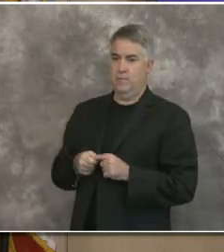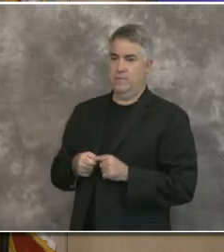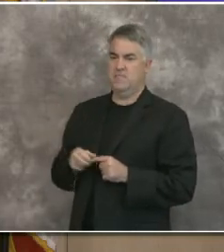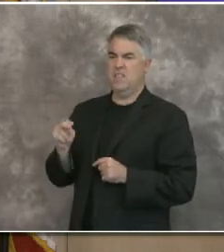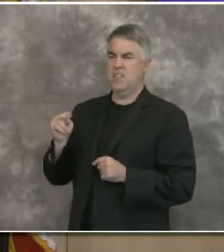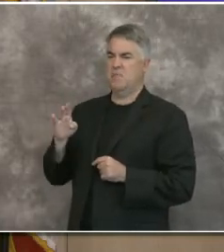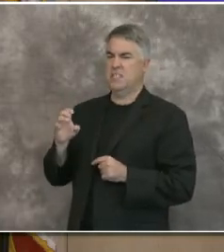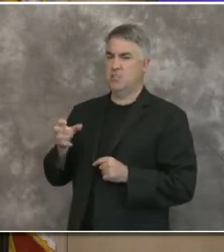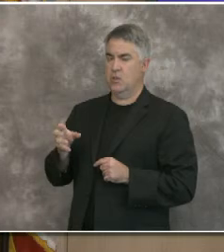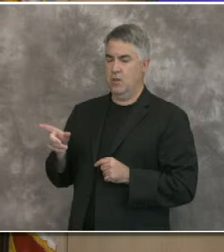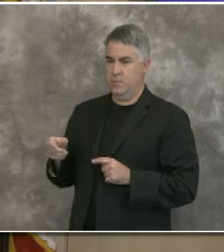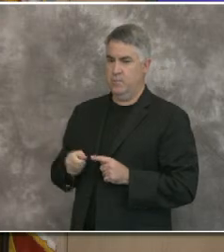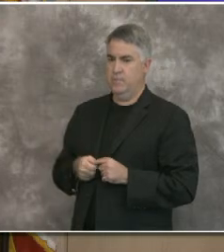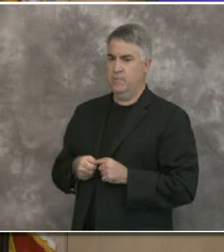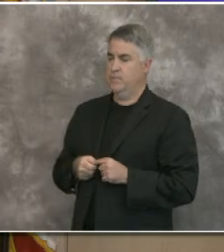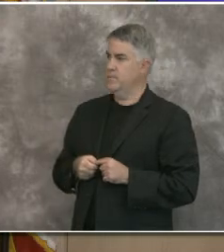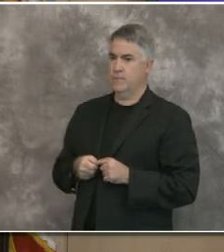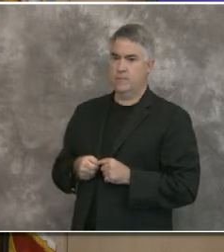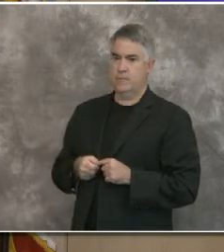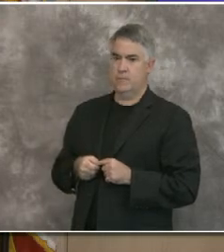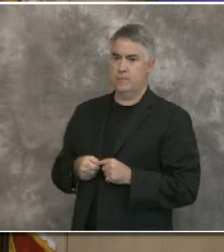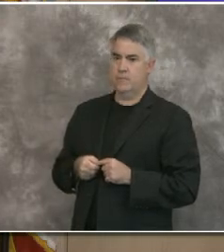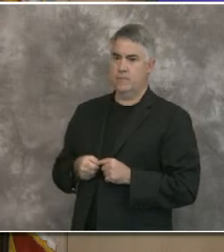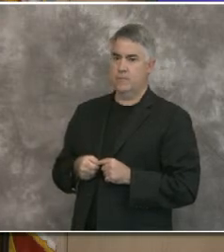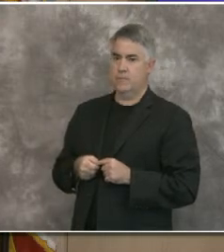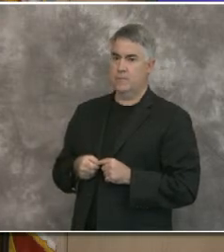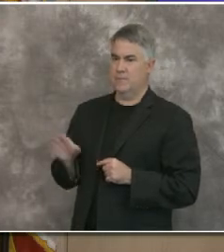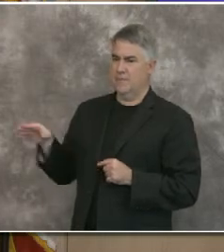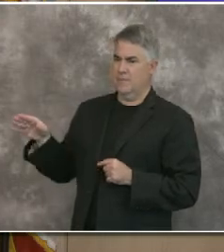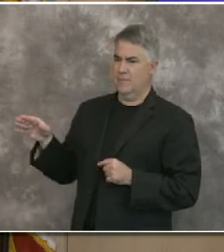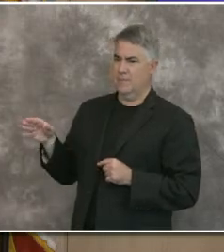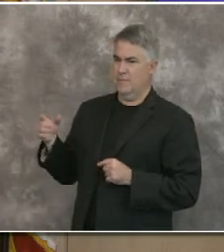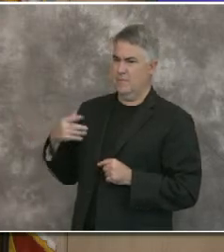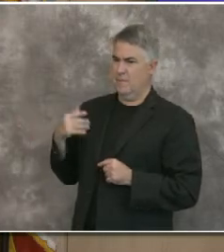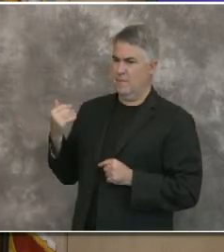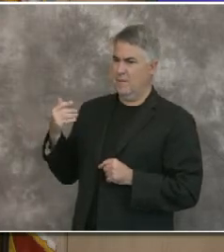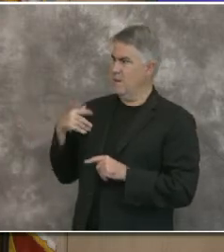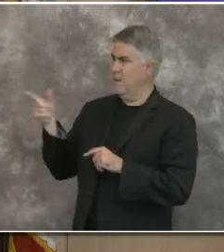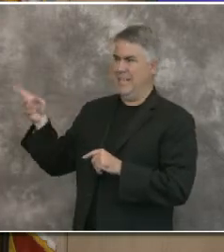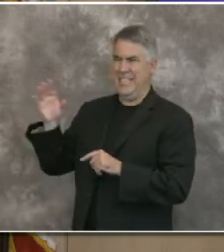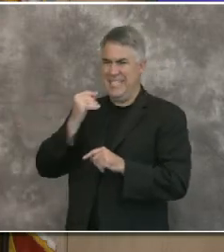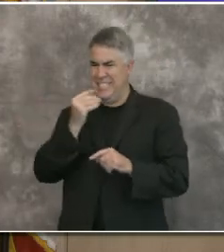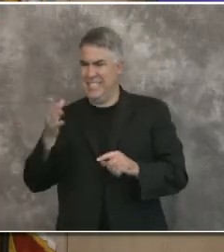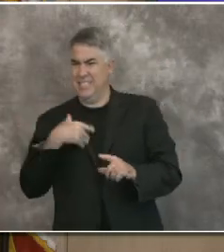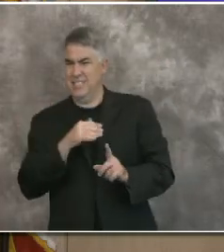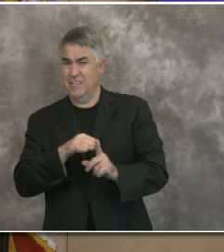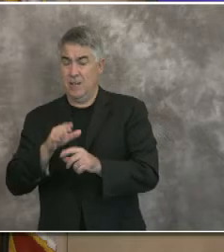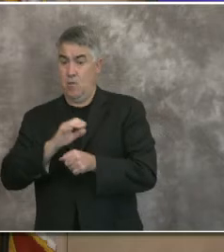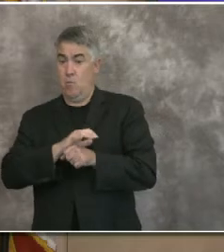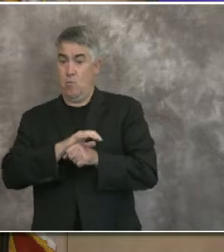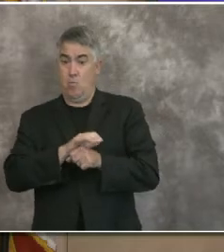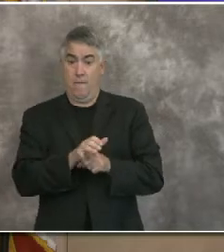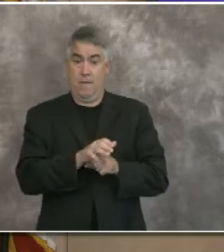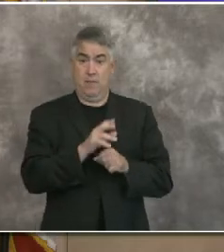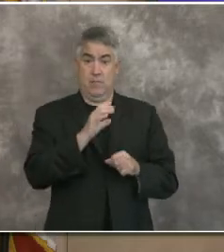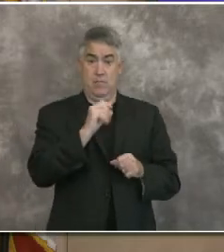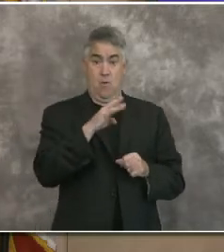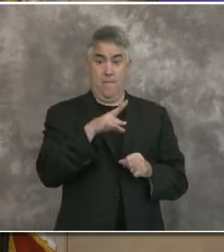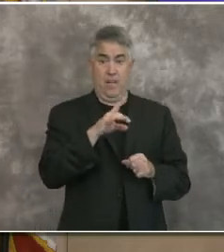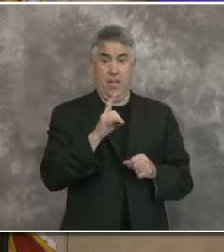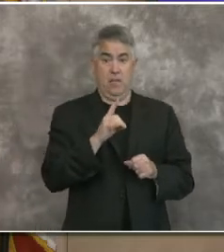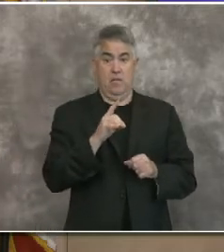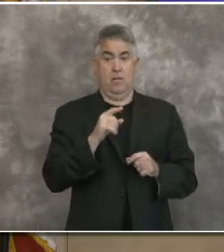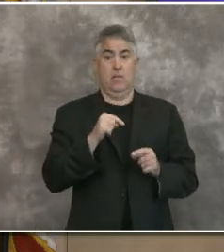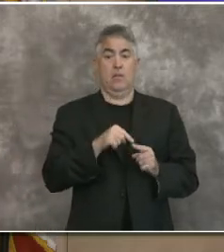While we wait for the next question, just to remind everyone, we're going to address all the COVID coronavirus-related questions, and then the sheriff will come up to make some remarks about the law